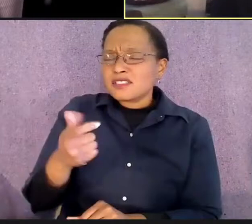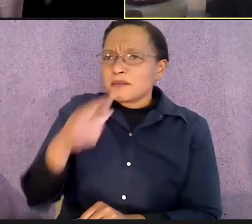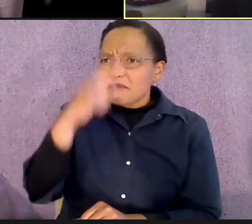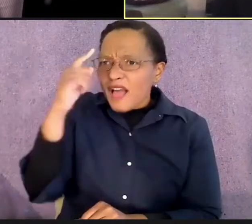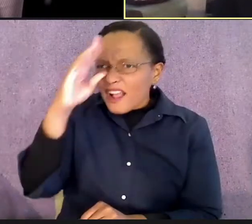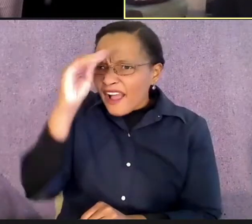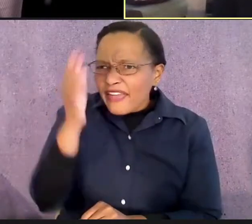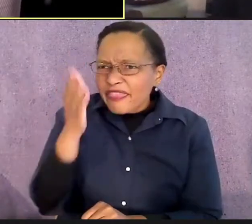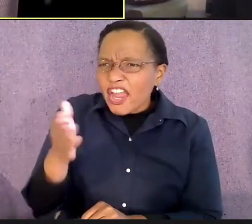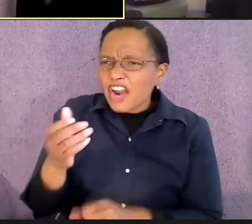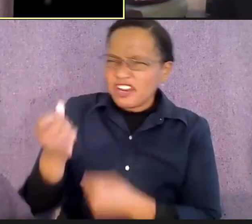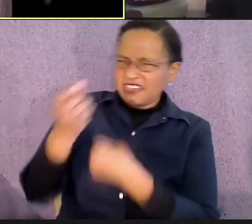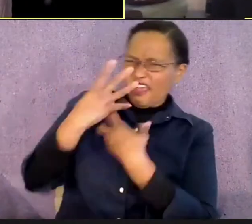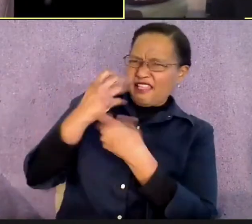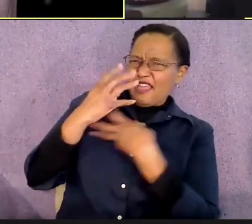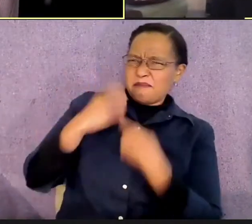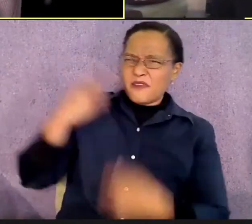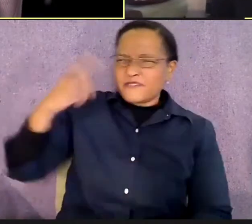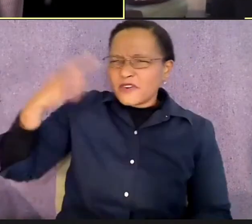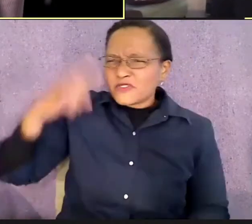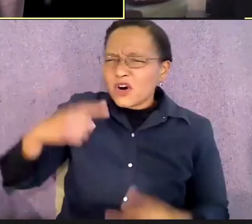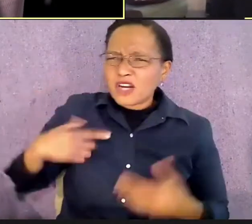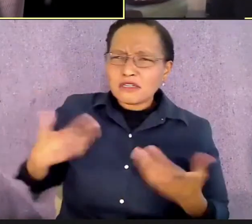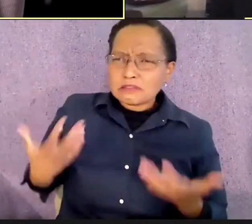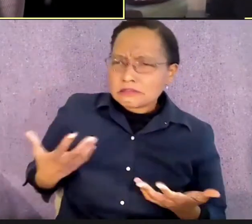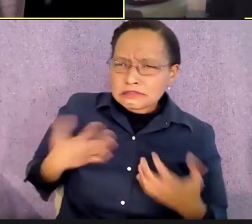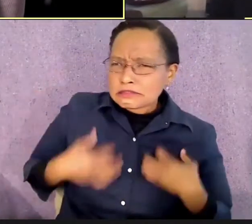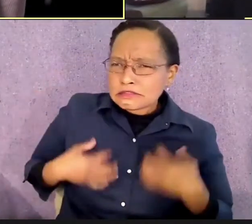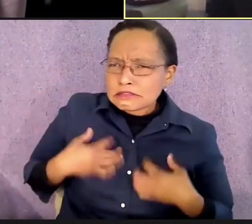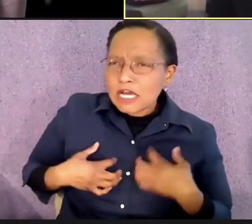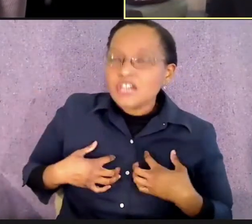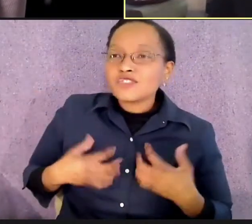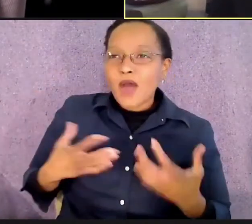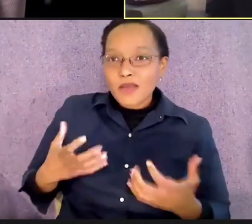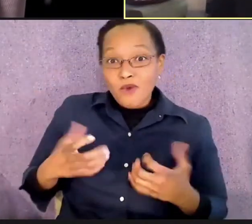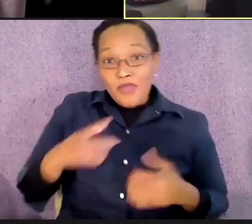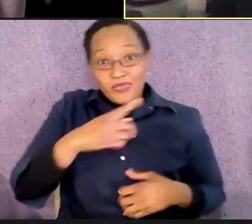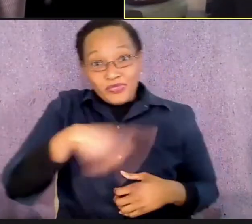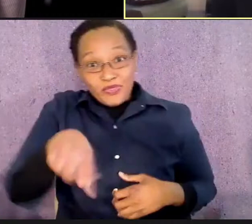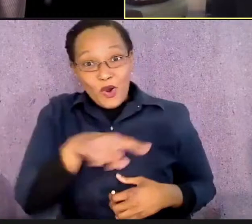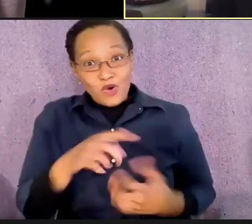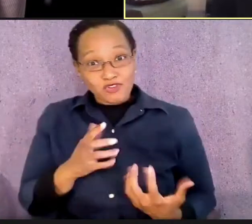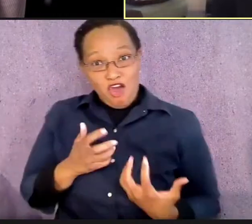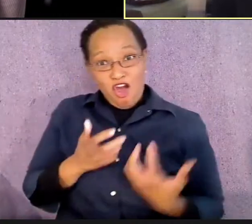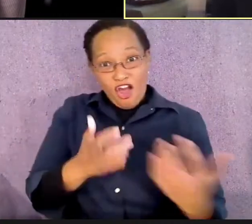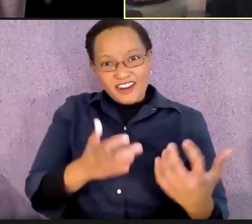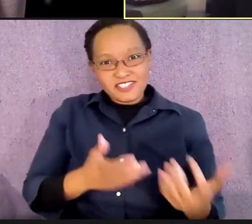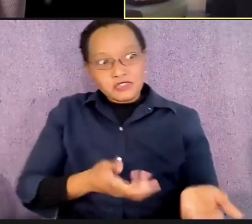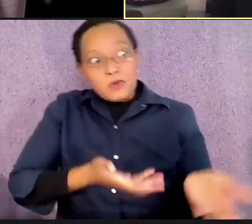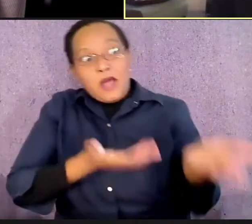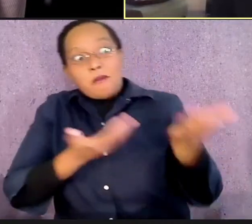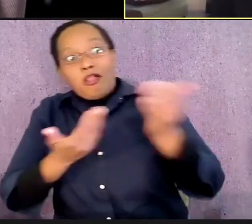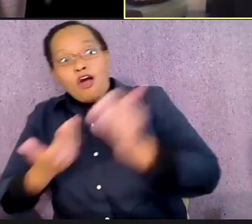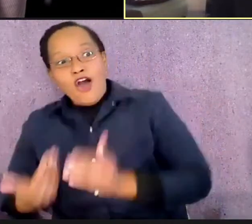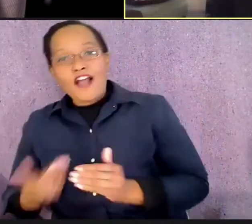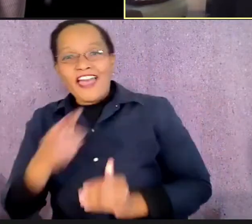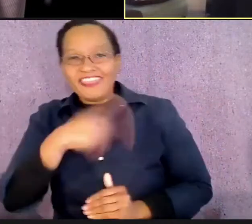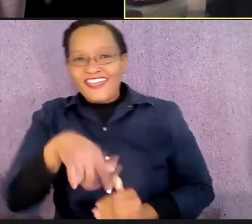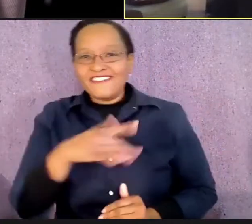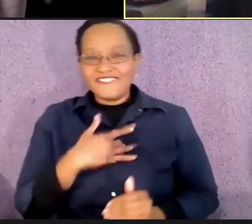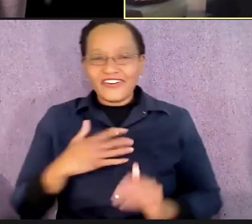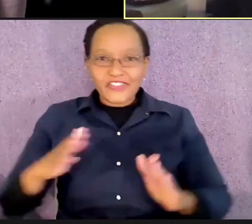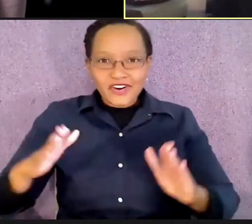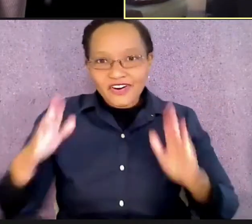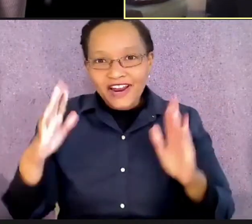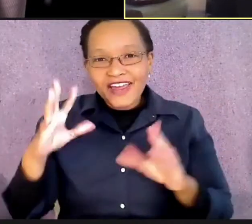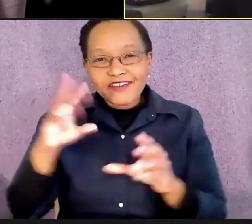me? So it's important for me to sort of bring those people along slowly enough that they feel engaged in the material. And that's where